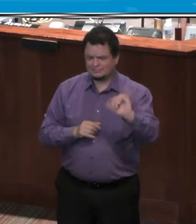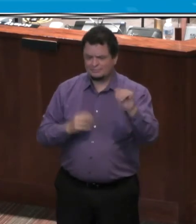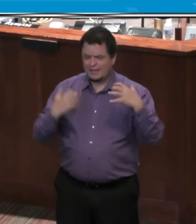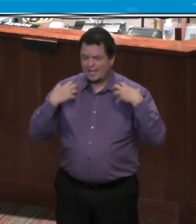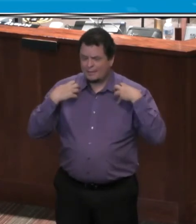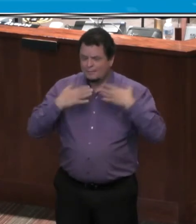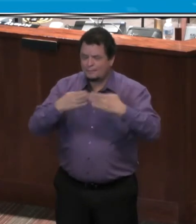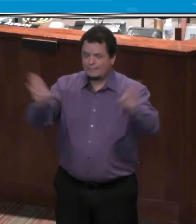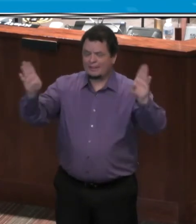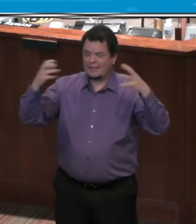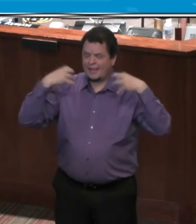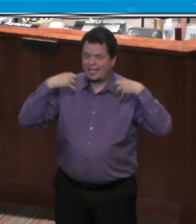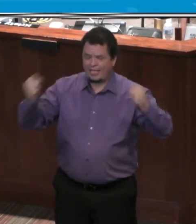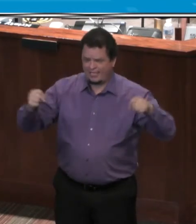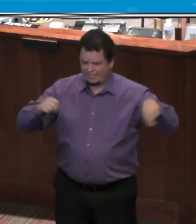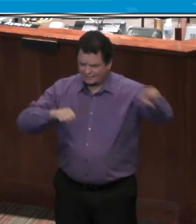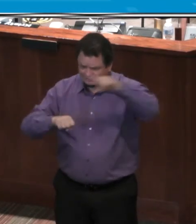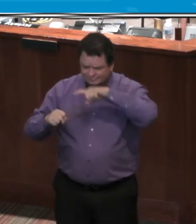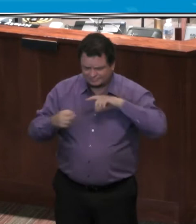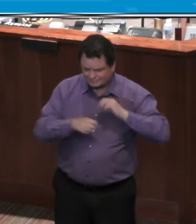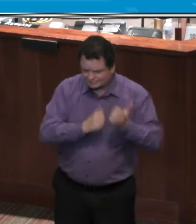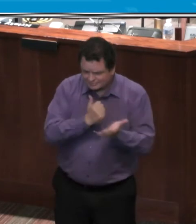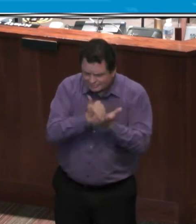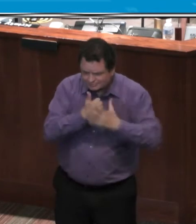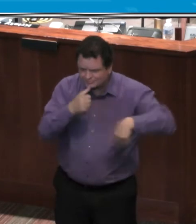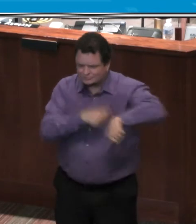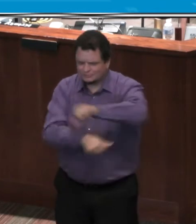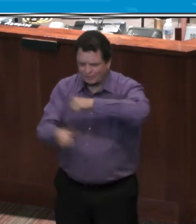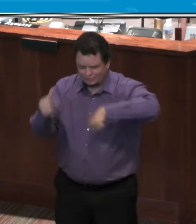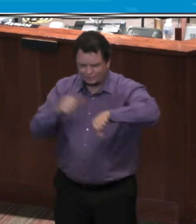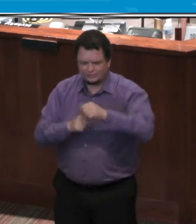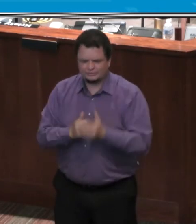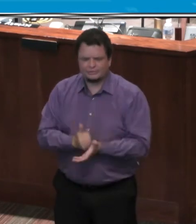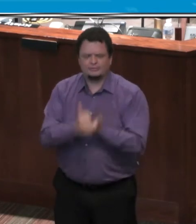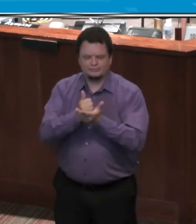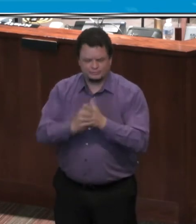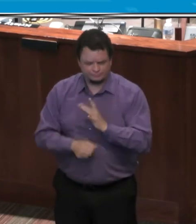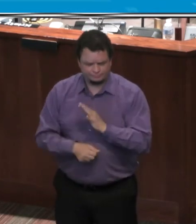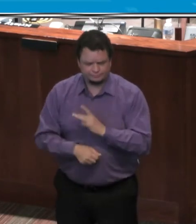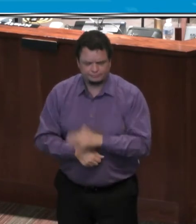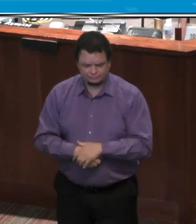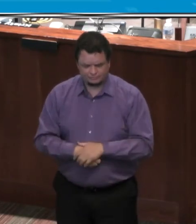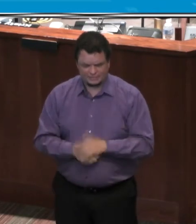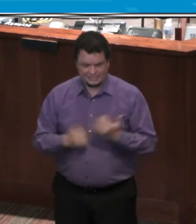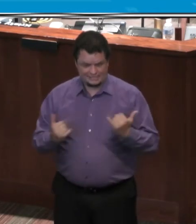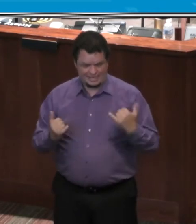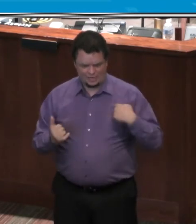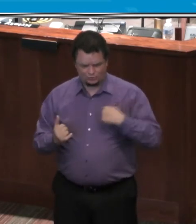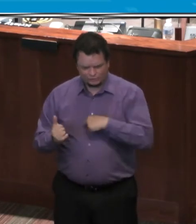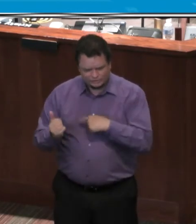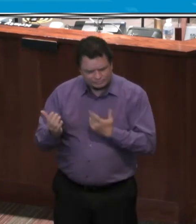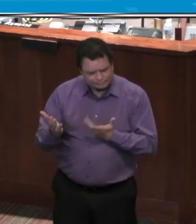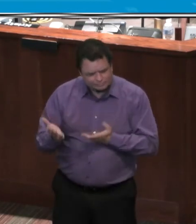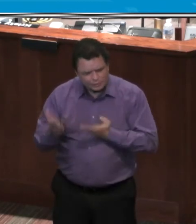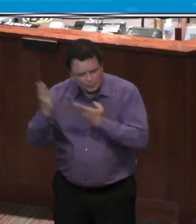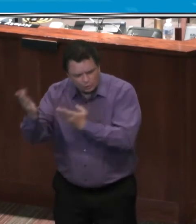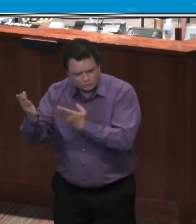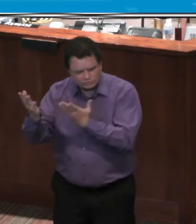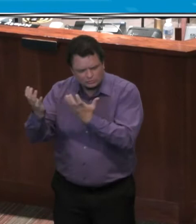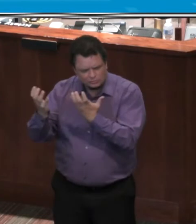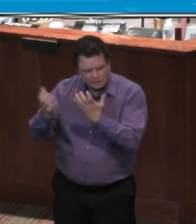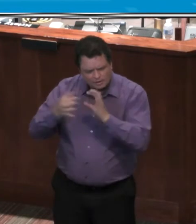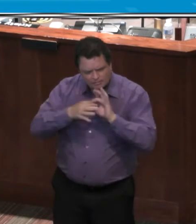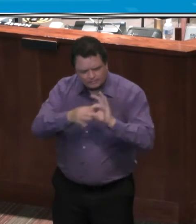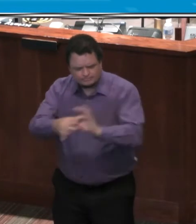Recommendations for the RISE Coalition were very interesting because our resident leaders were hoping to